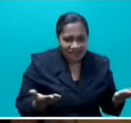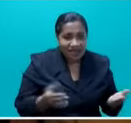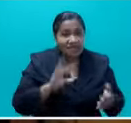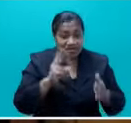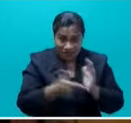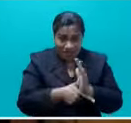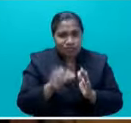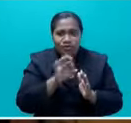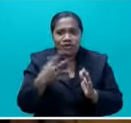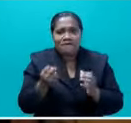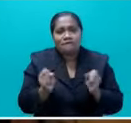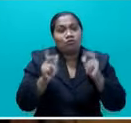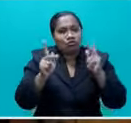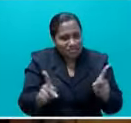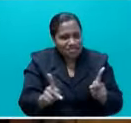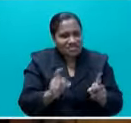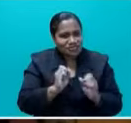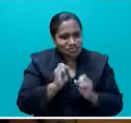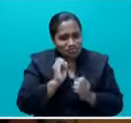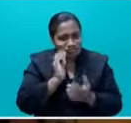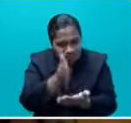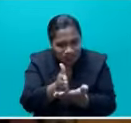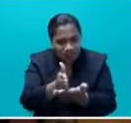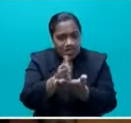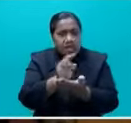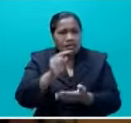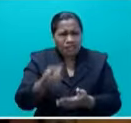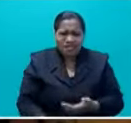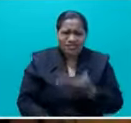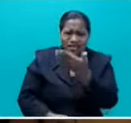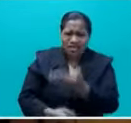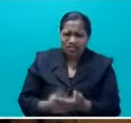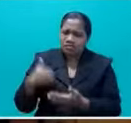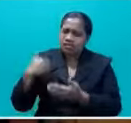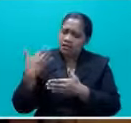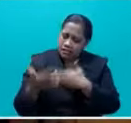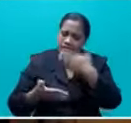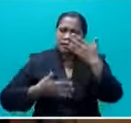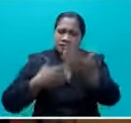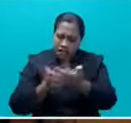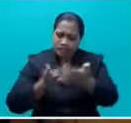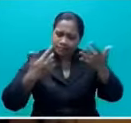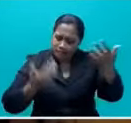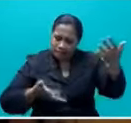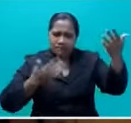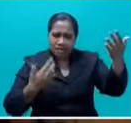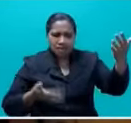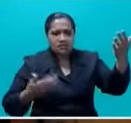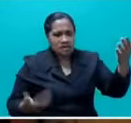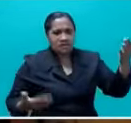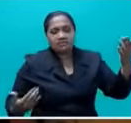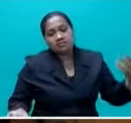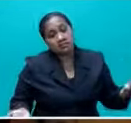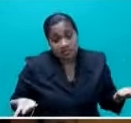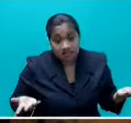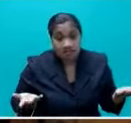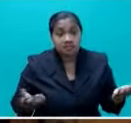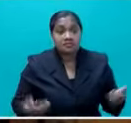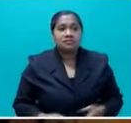away. But for him to go on and on and on, he's actually, playing to the